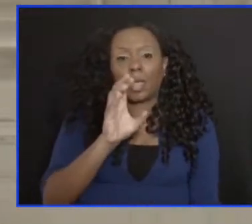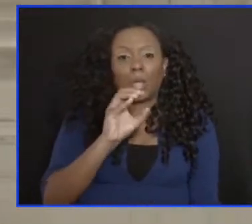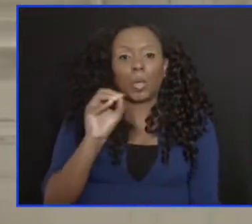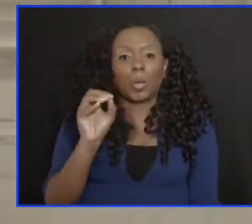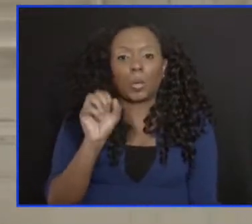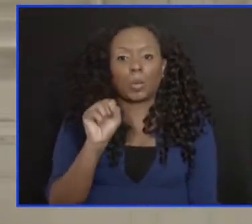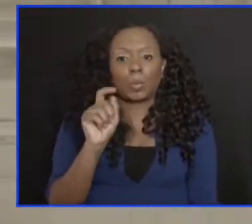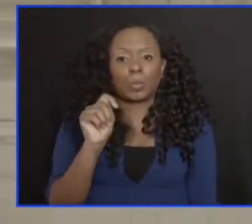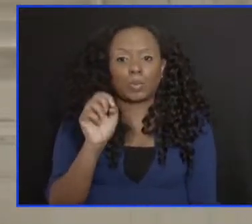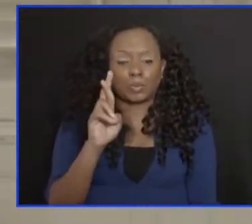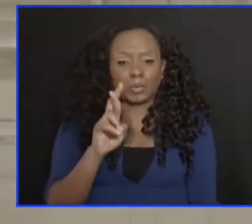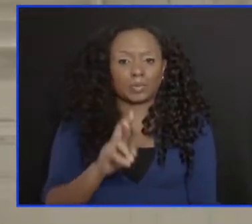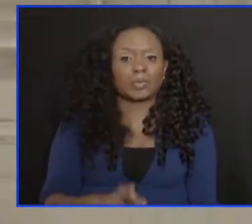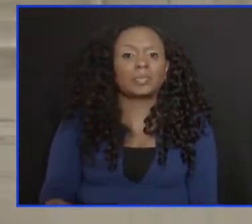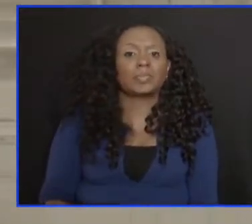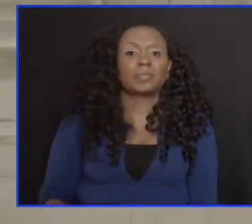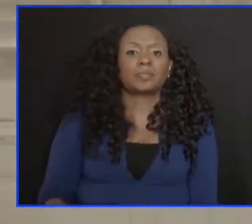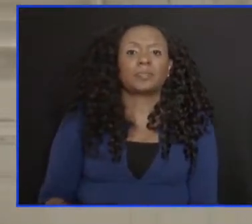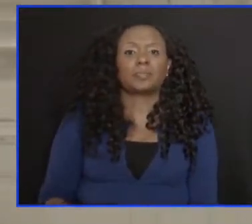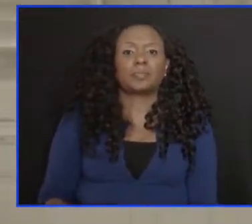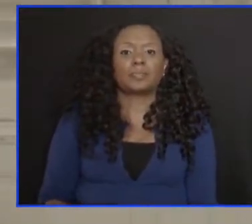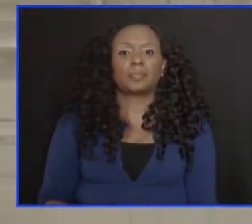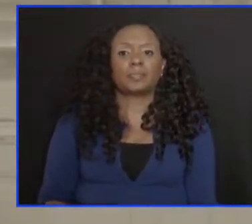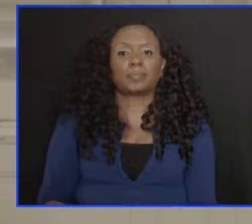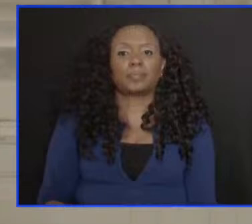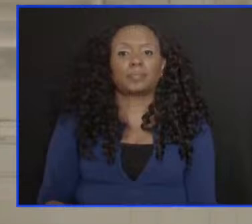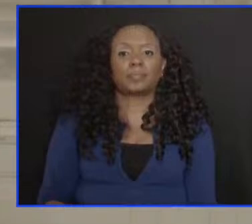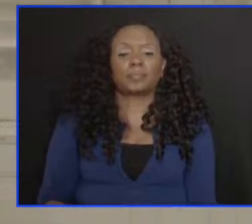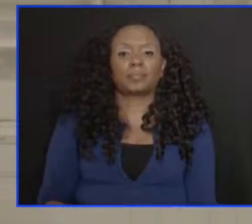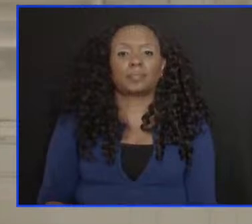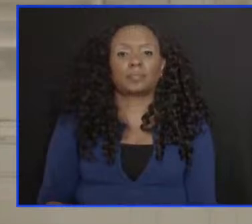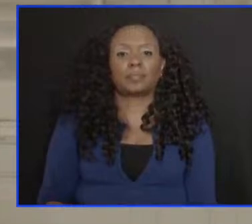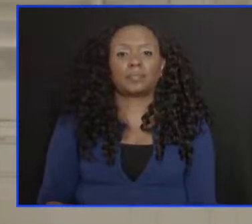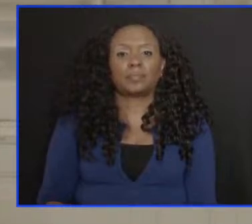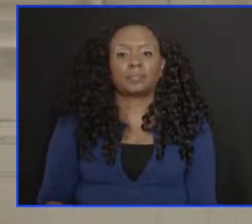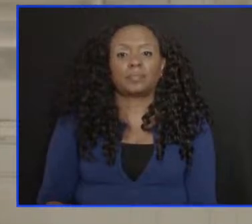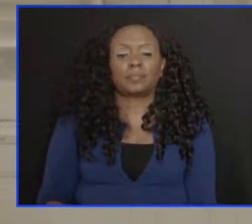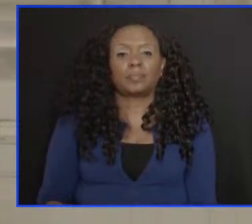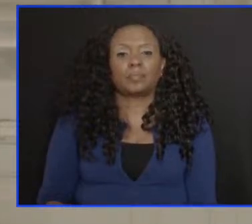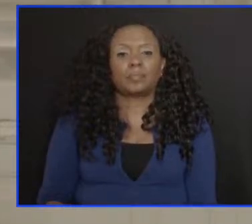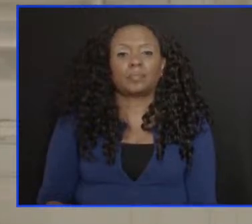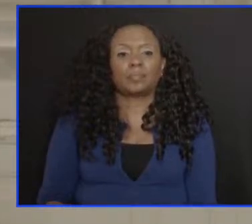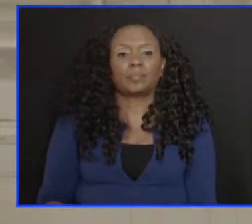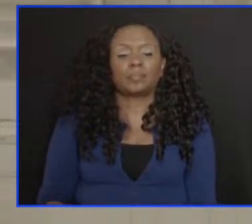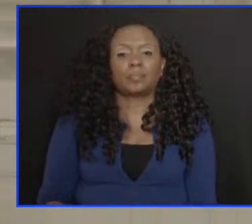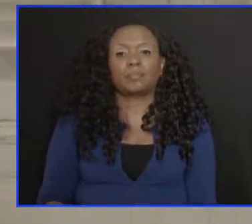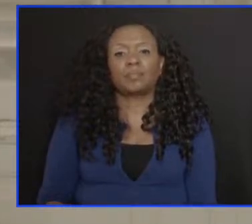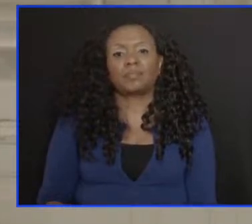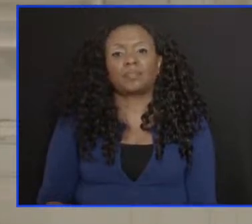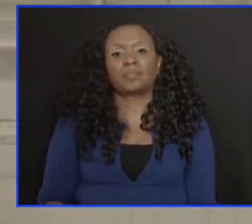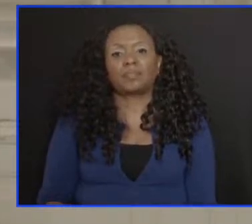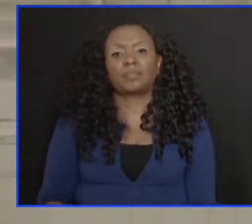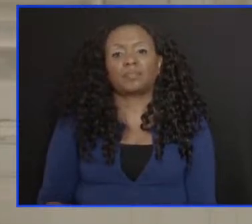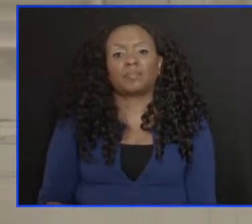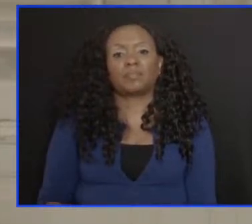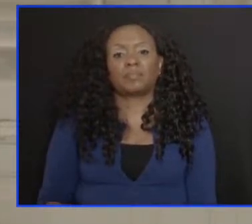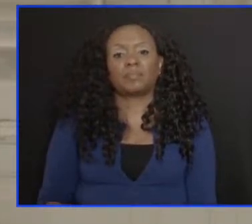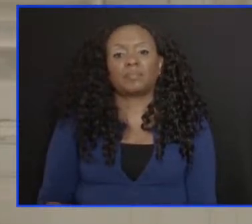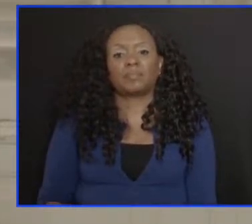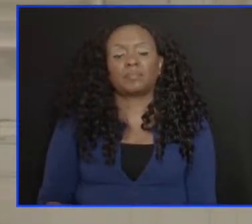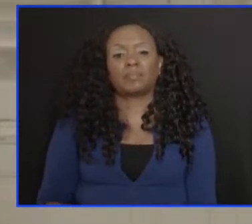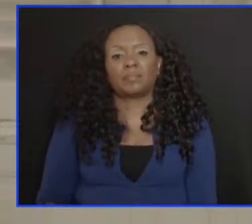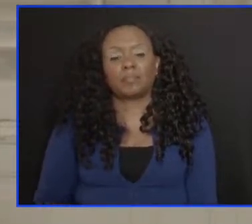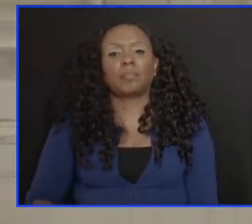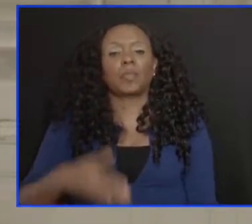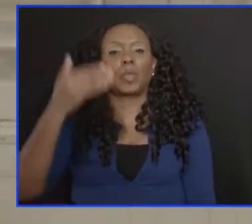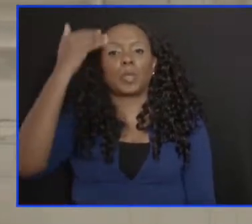that they're fine. We know after about 6 months, some studies will say even shorter, that there's a waning off in terms of the